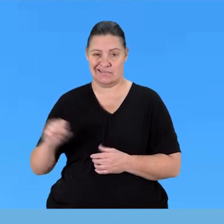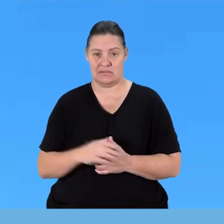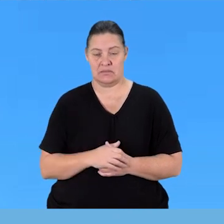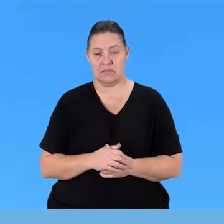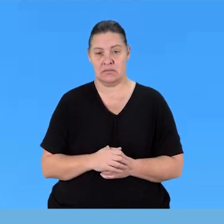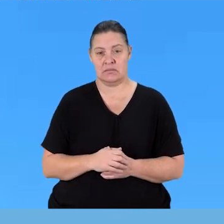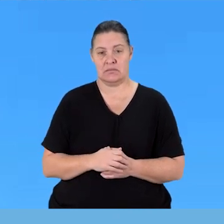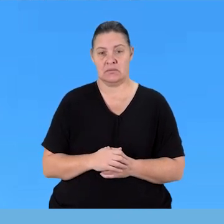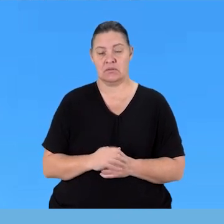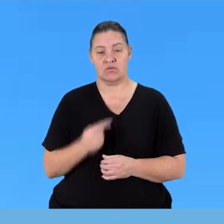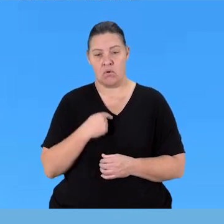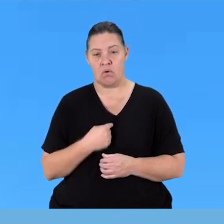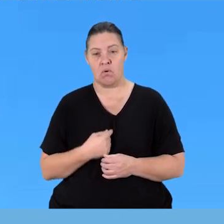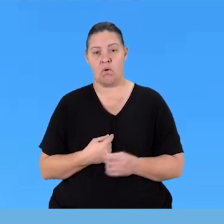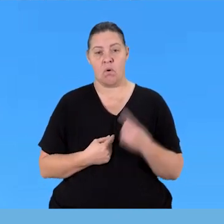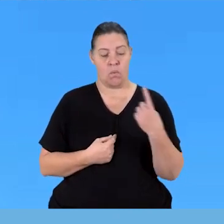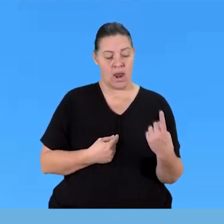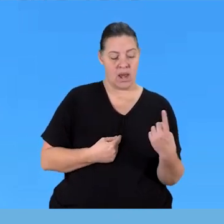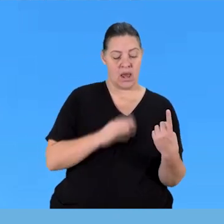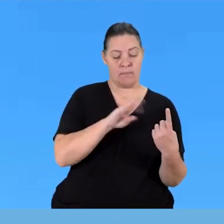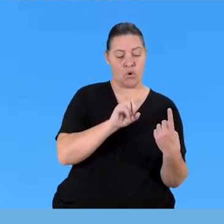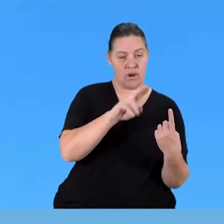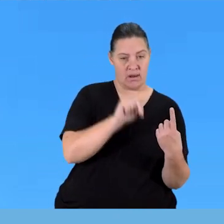chlorine atoms. So it's one boron atom